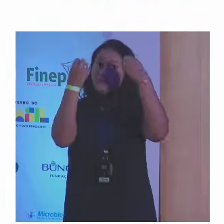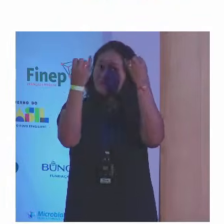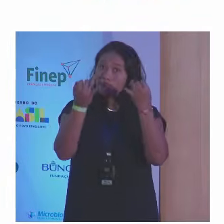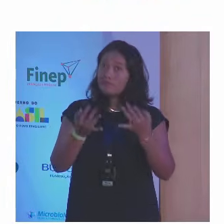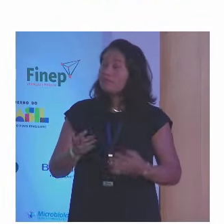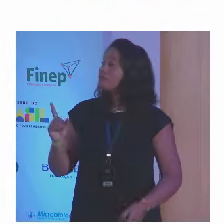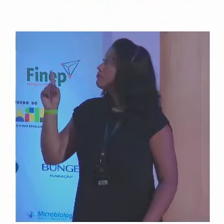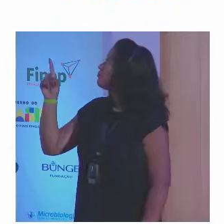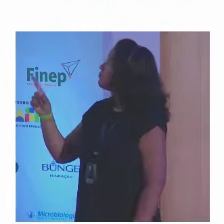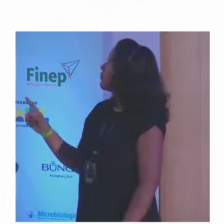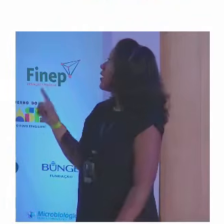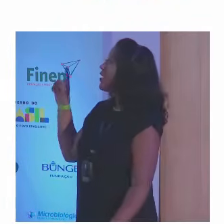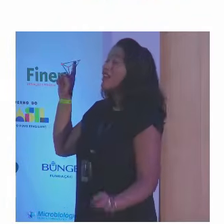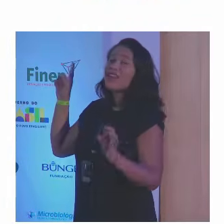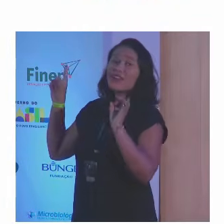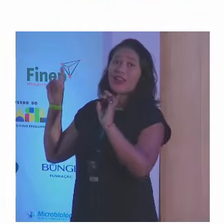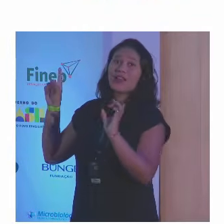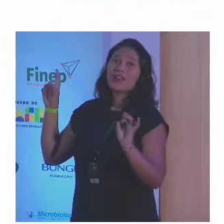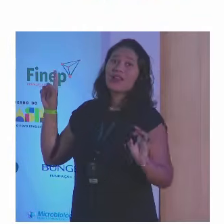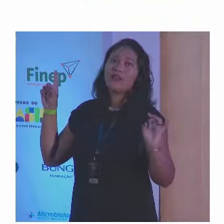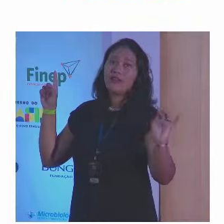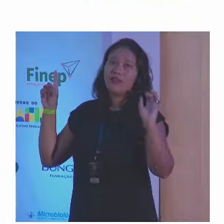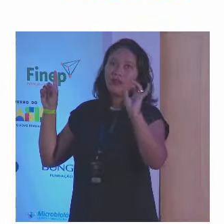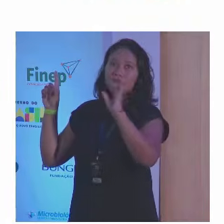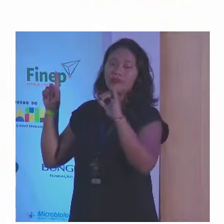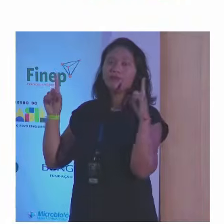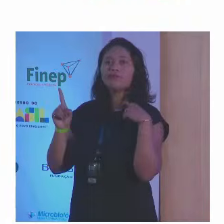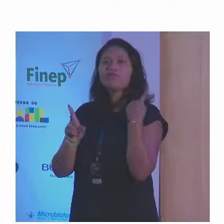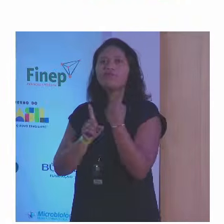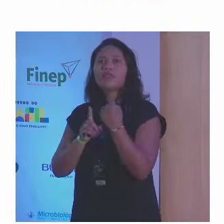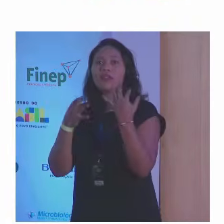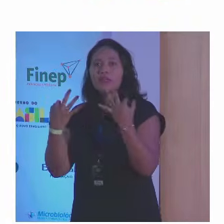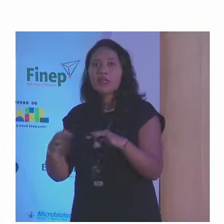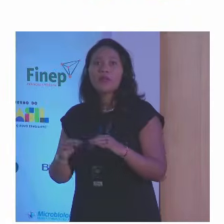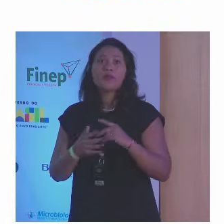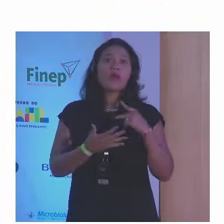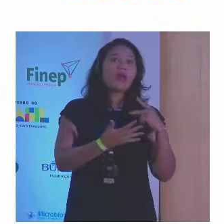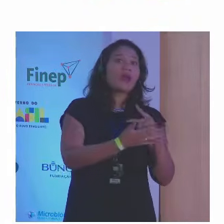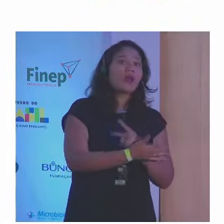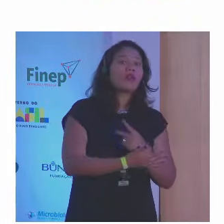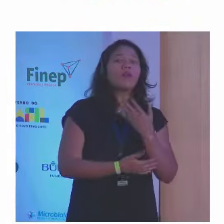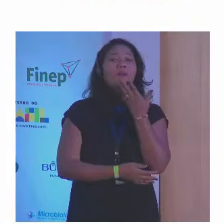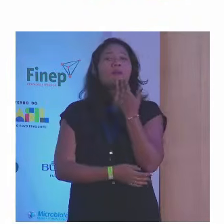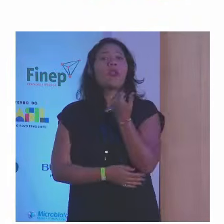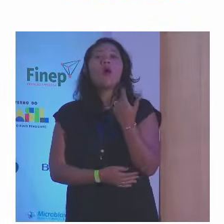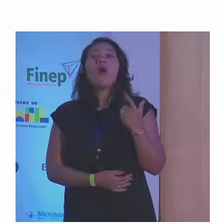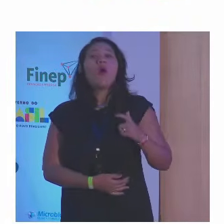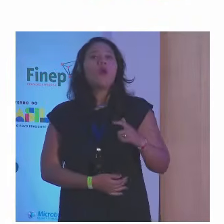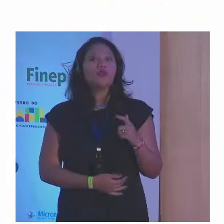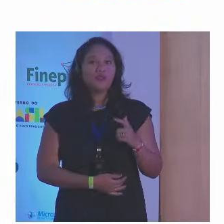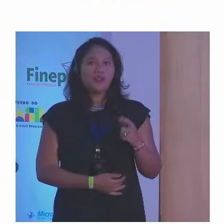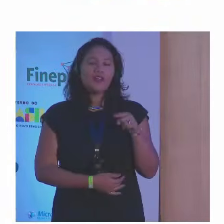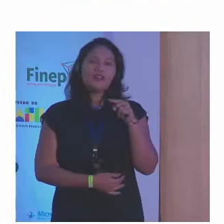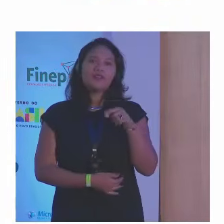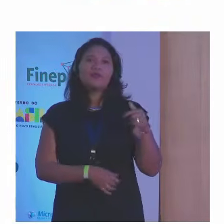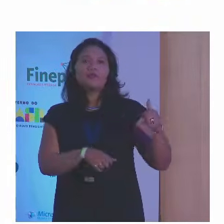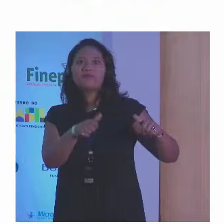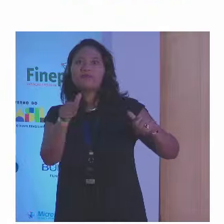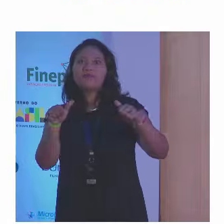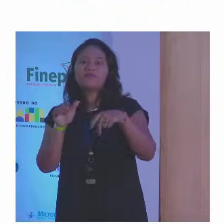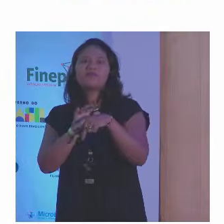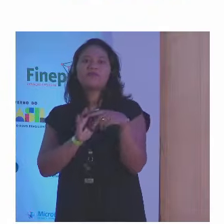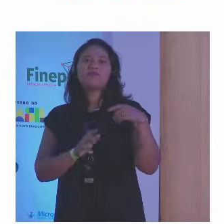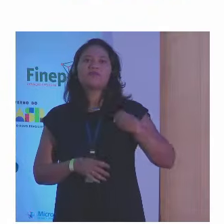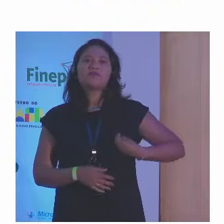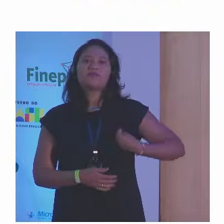system where we are good, where we are bad, where we should improve. And you have this example of monitoring the volume of waters in the